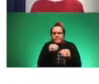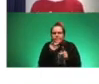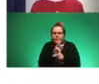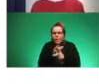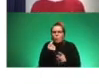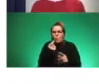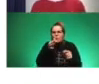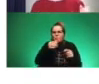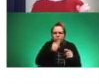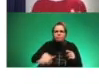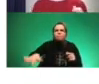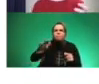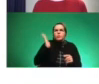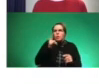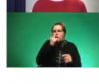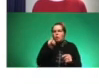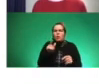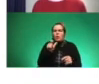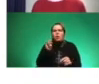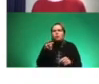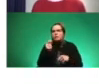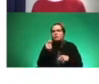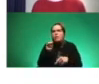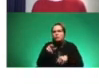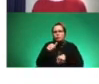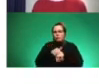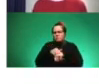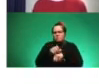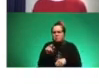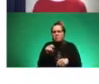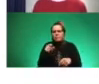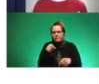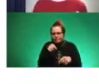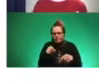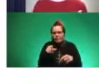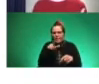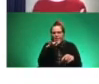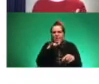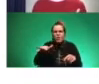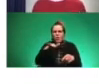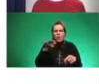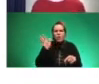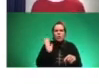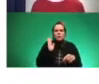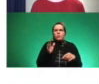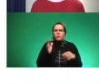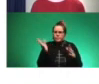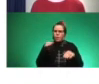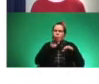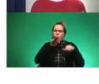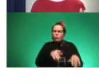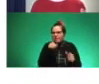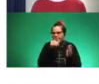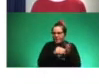be like. It's not just glacial rocks that we're looking at here. This part of this area was also covered by the ocean thousands of years